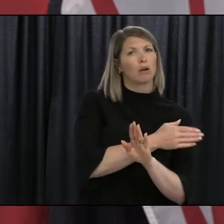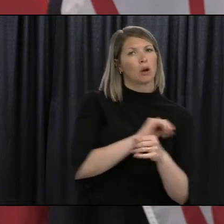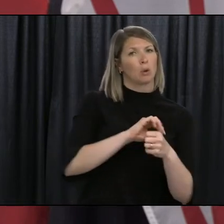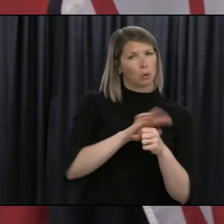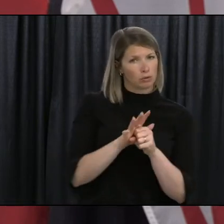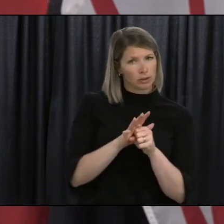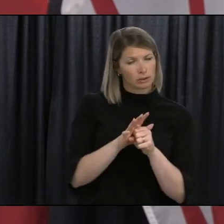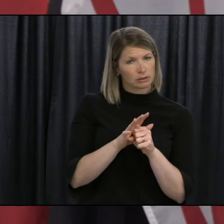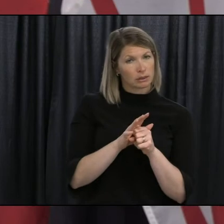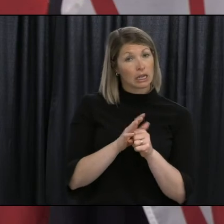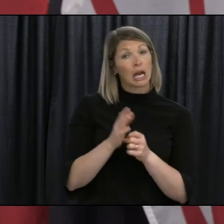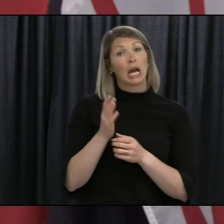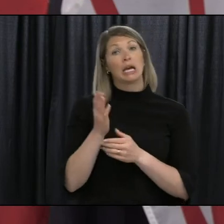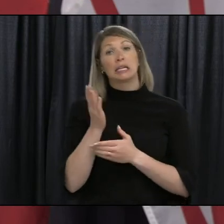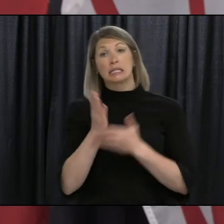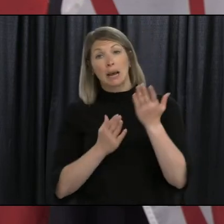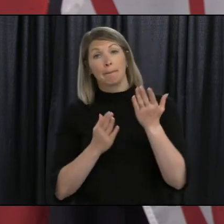to COVID,